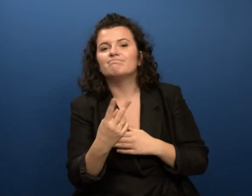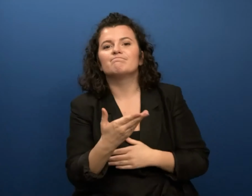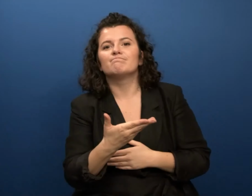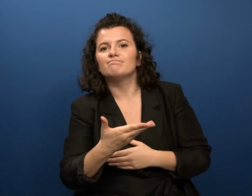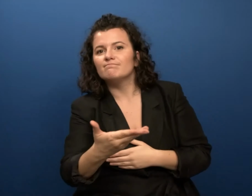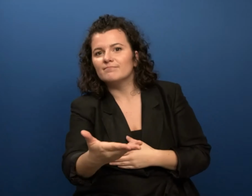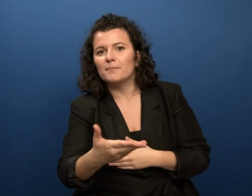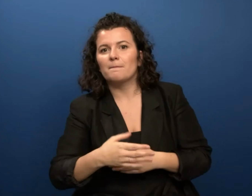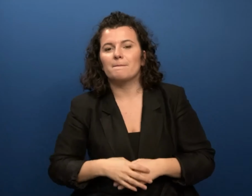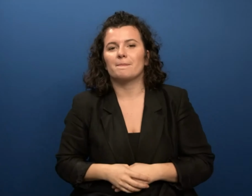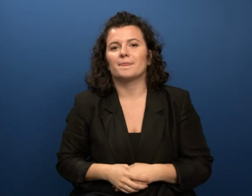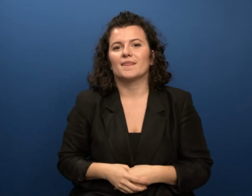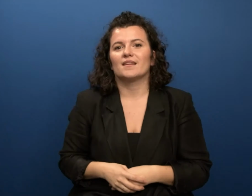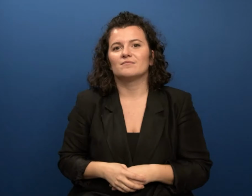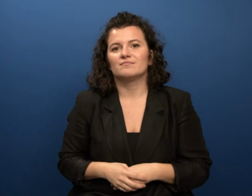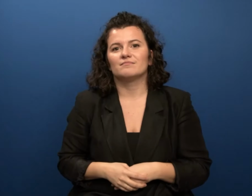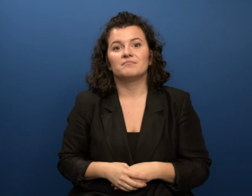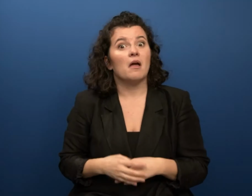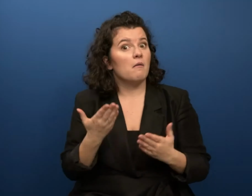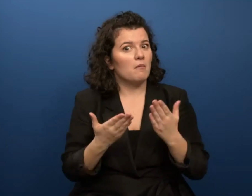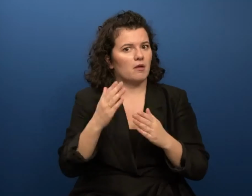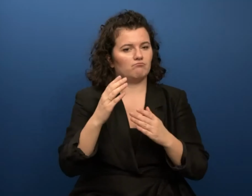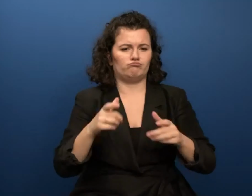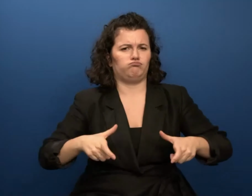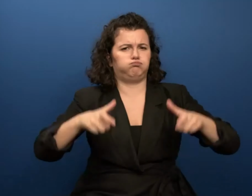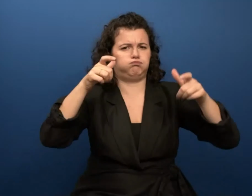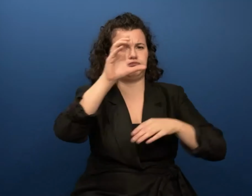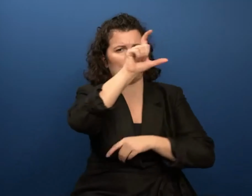the producers of the